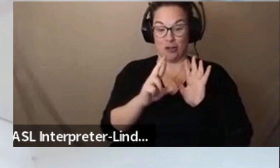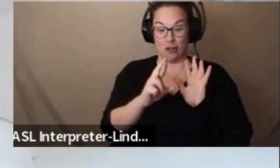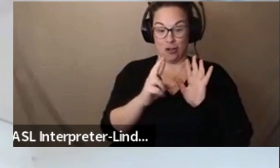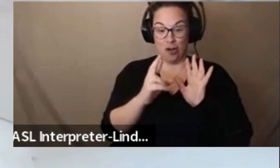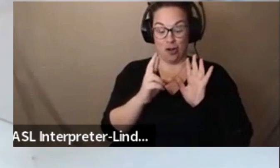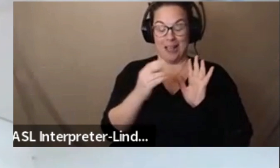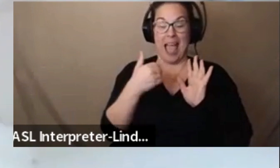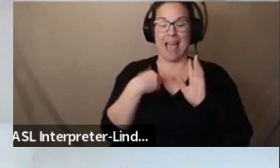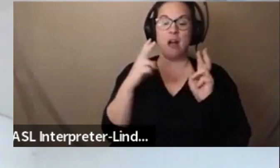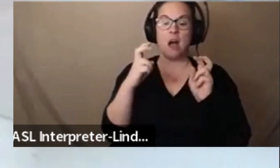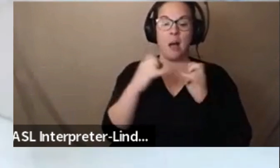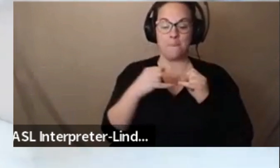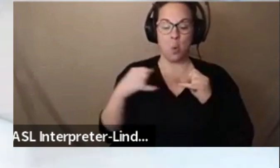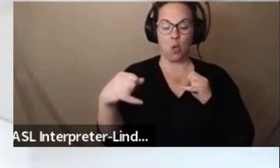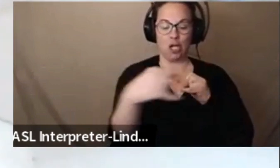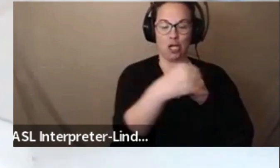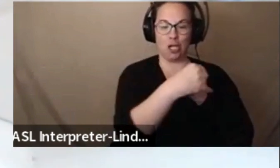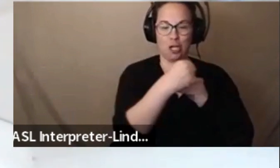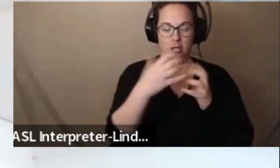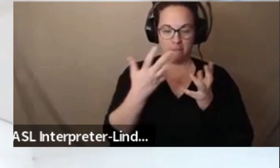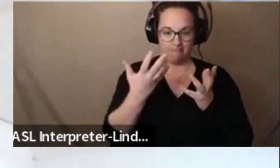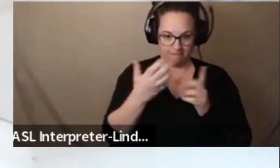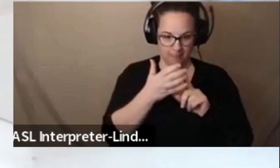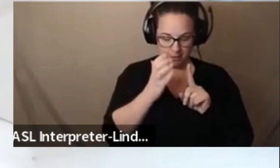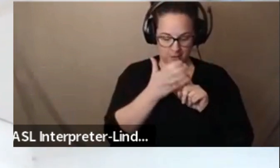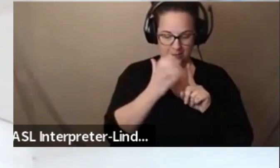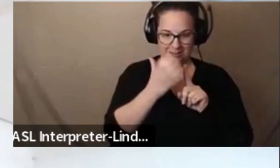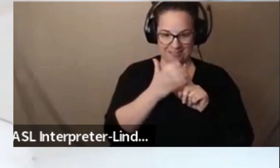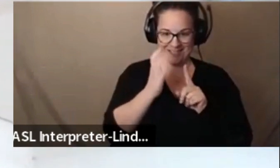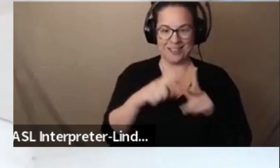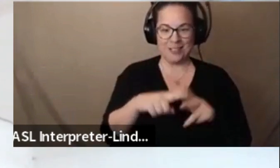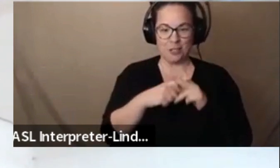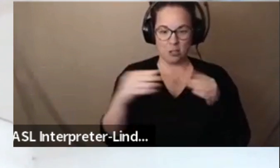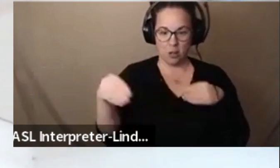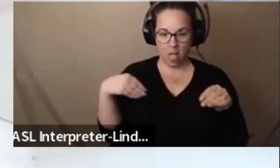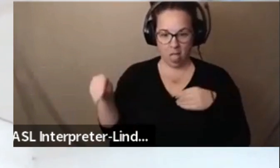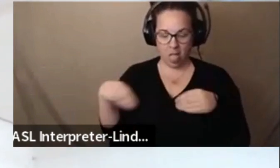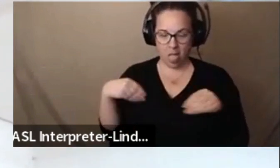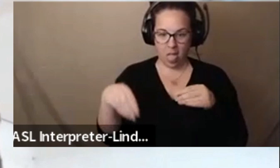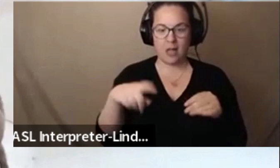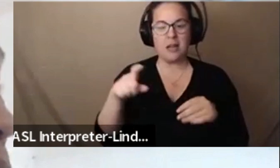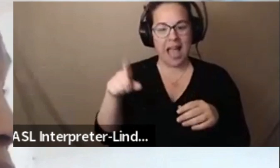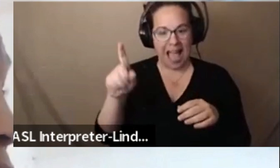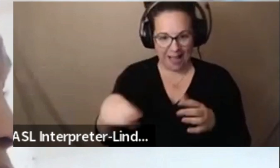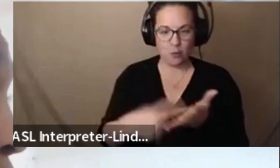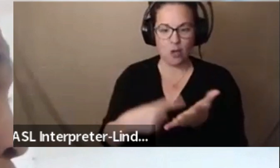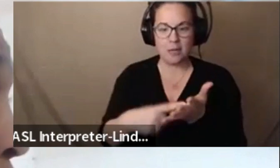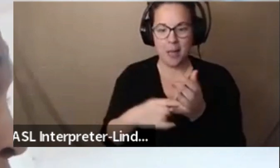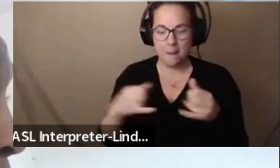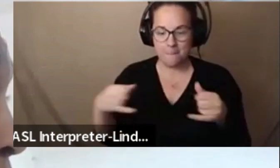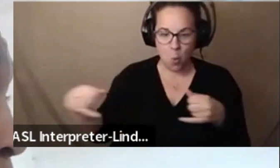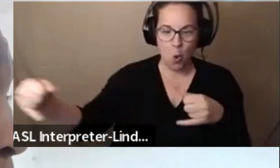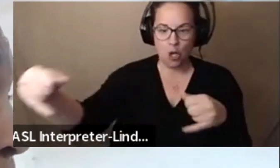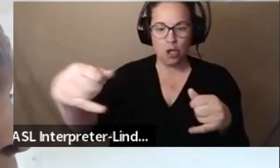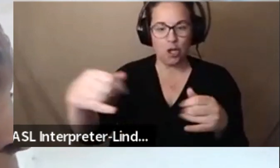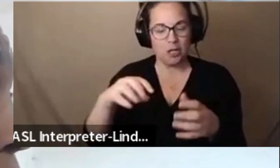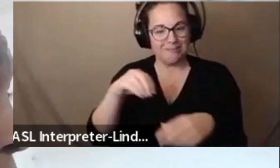genders, and the borders of the class stories, then you're starting to talk about the borders that exist in the